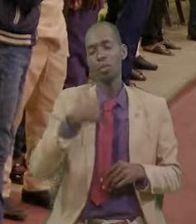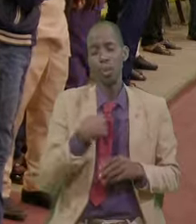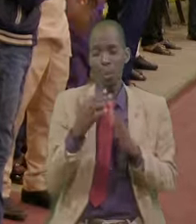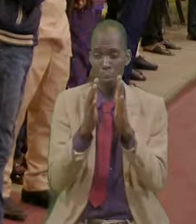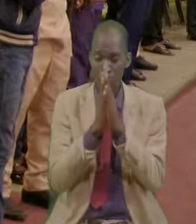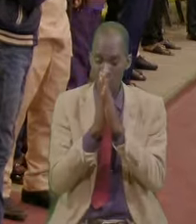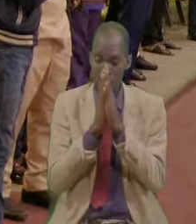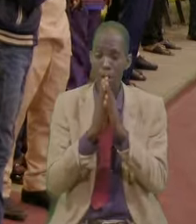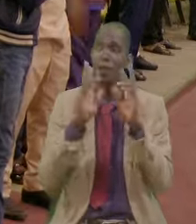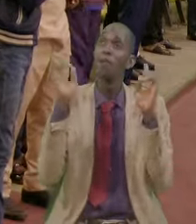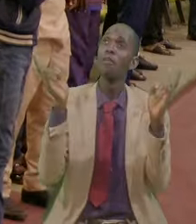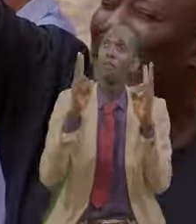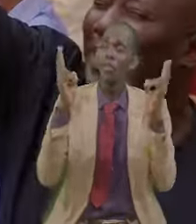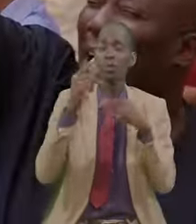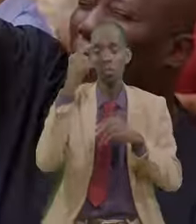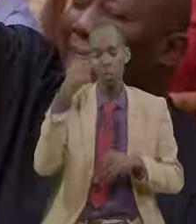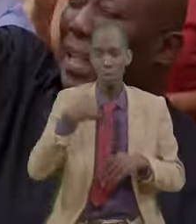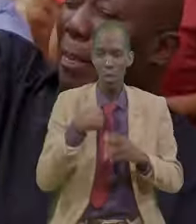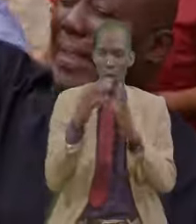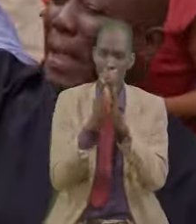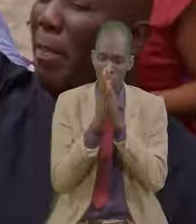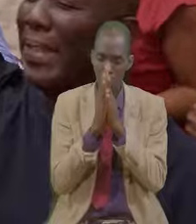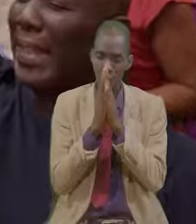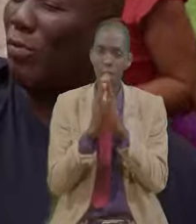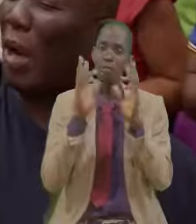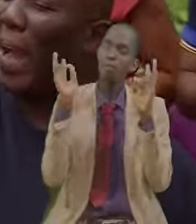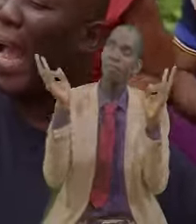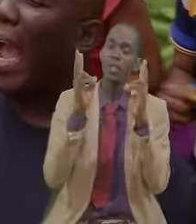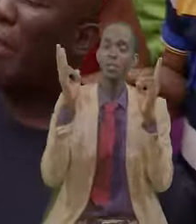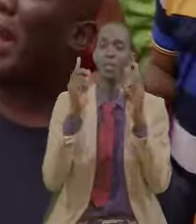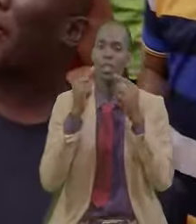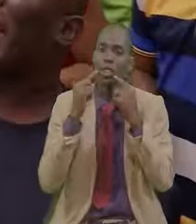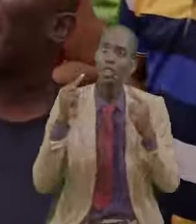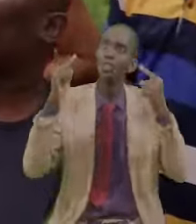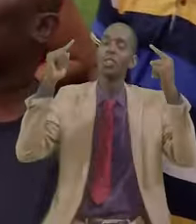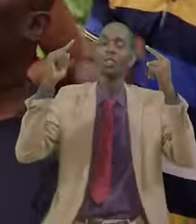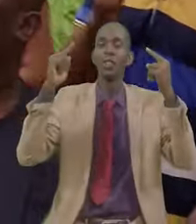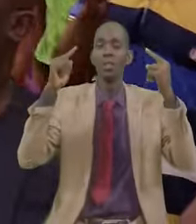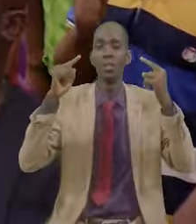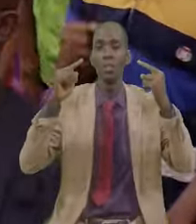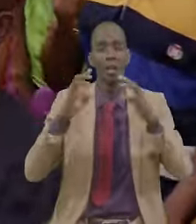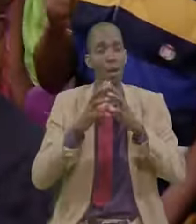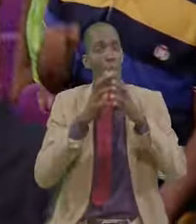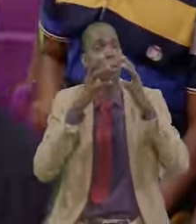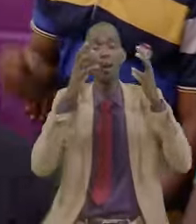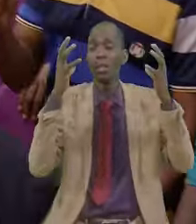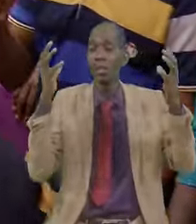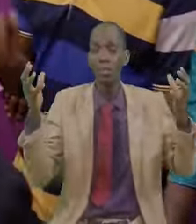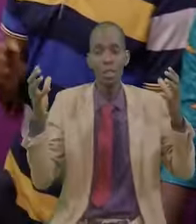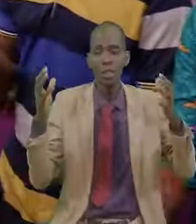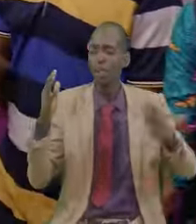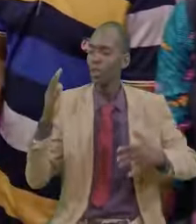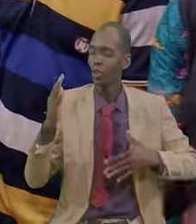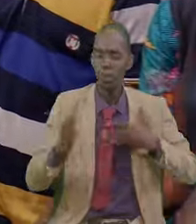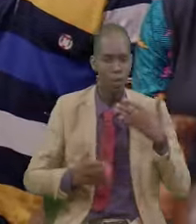for me. Victory. Victory. Success. Abundance.